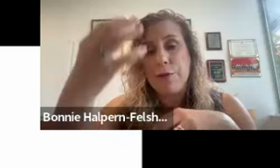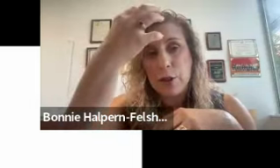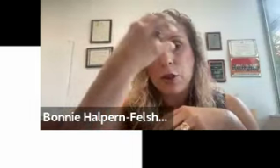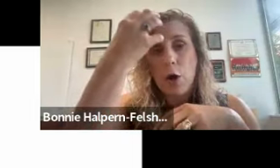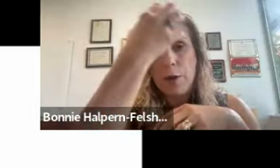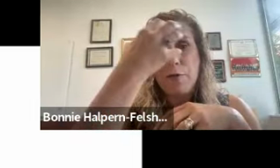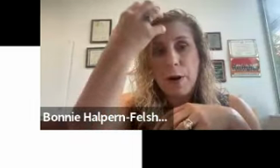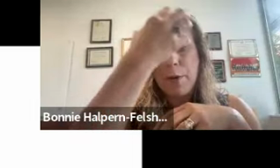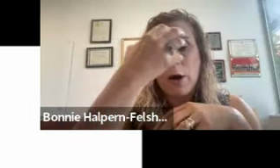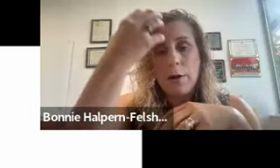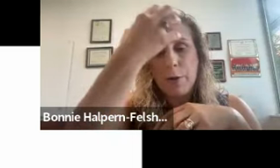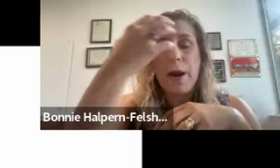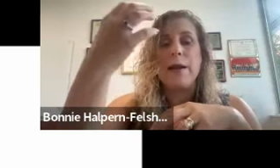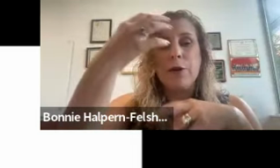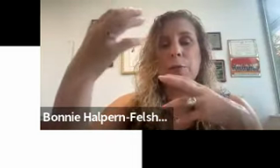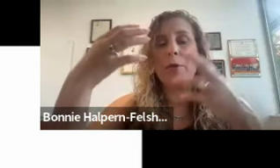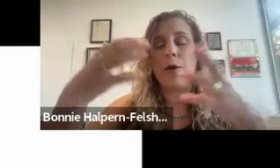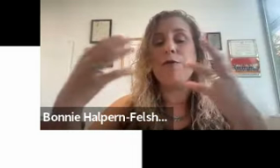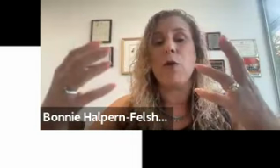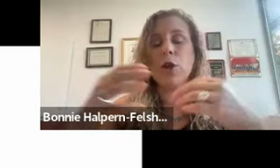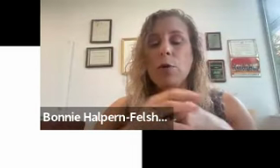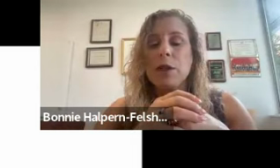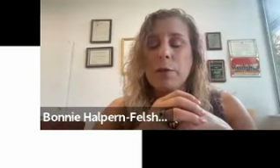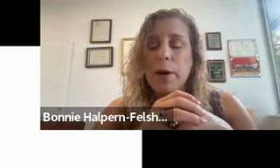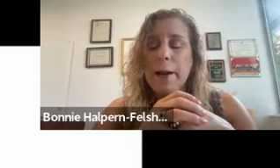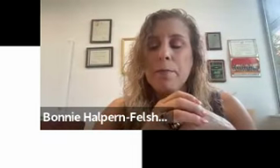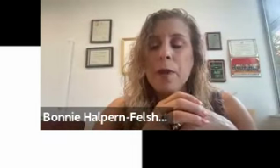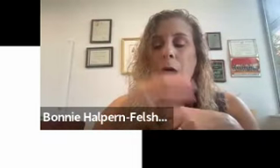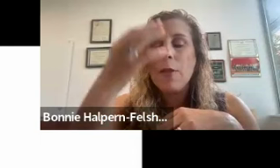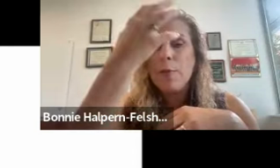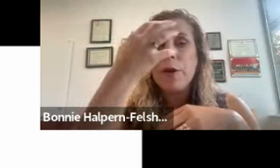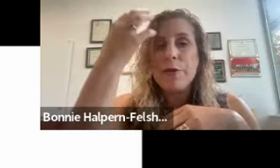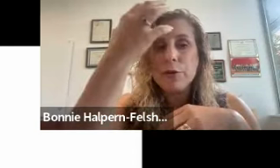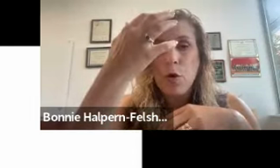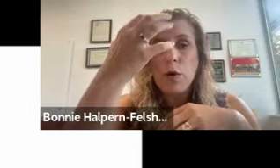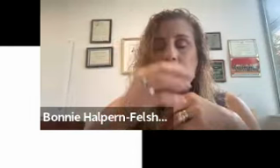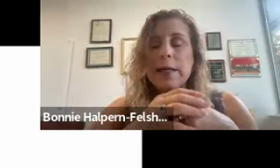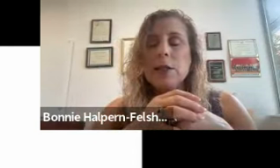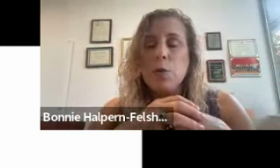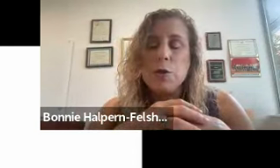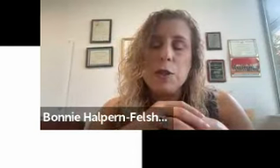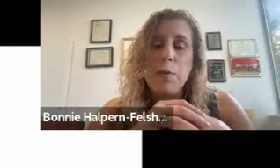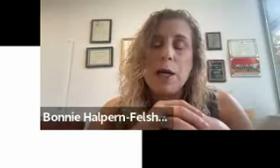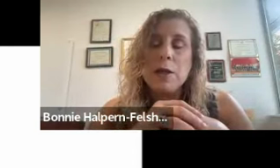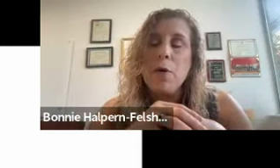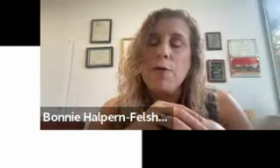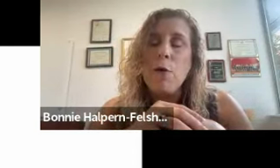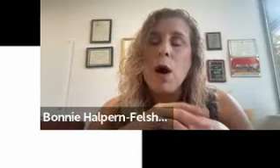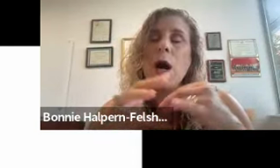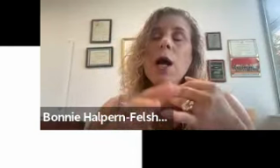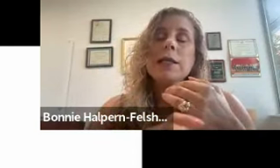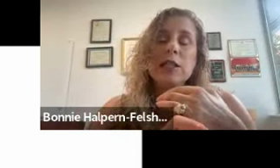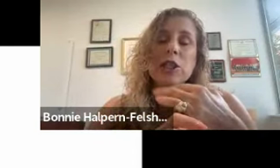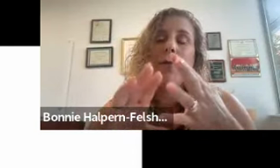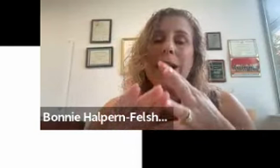cortex, the frontal lobe, the front part of the brain. If you remember, you have 4 lobes of a brain. The prefrontal cortex is what's responsible